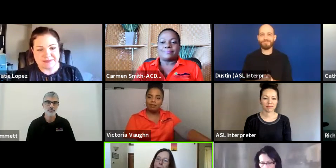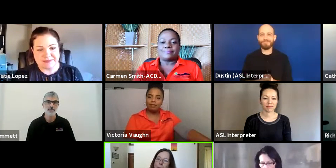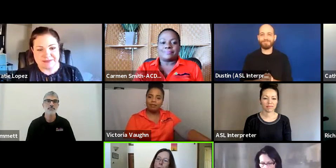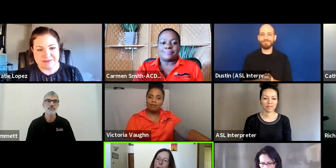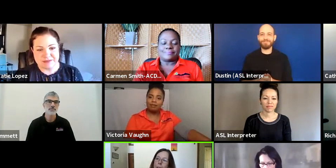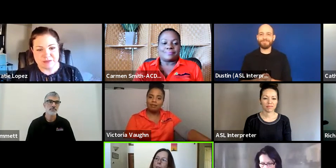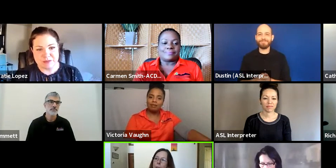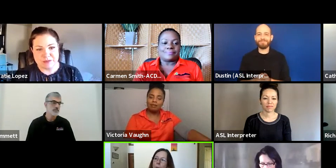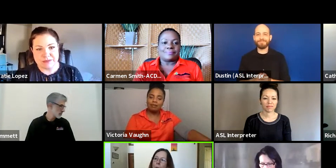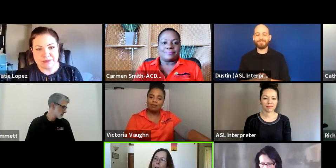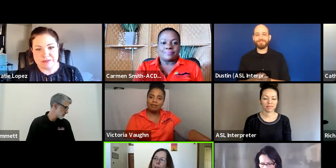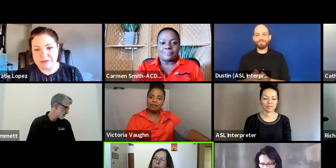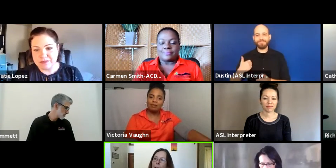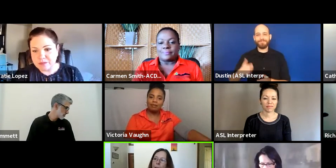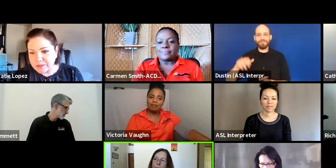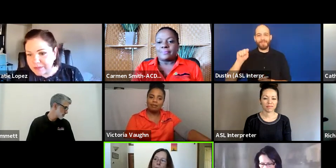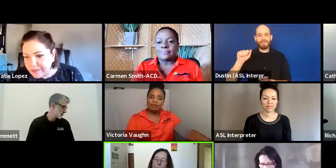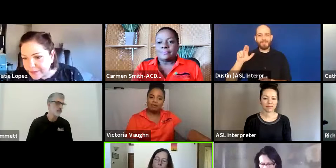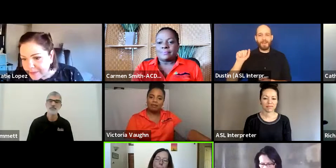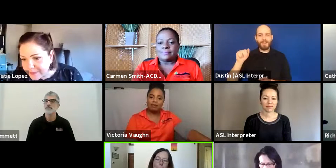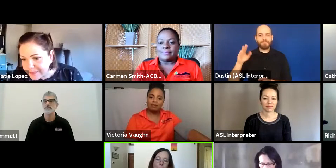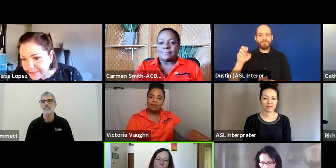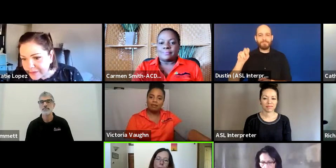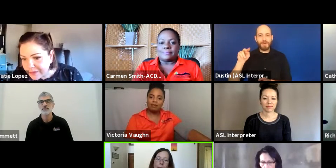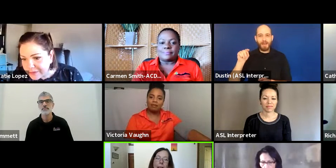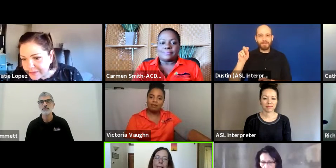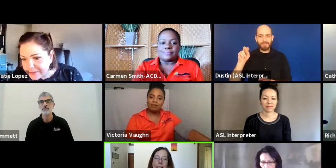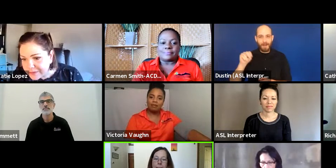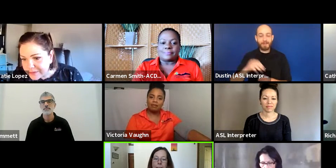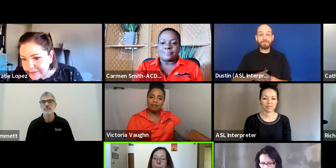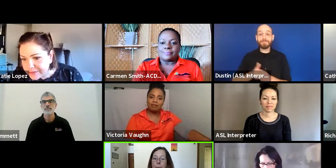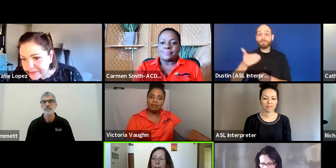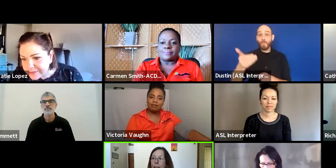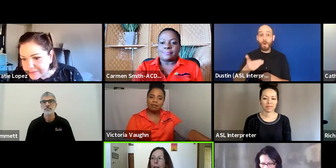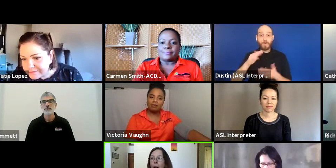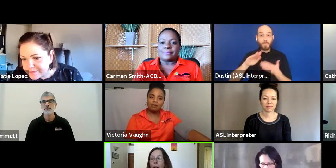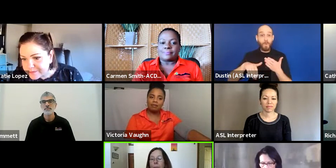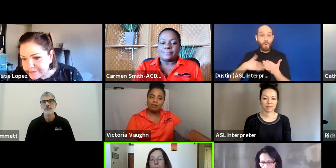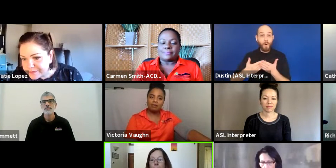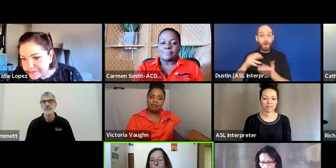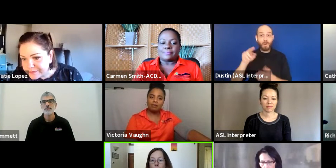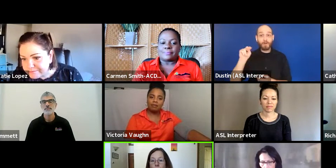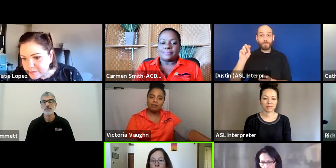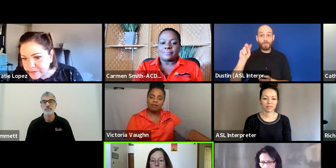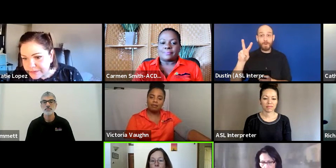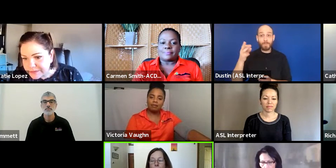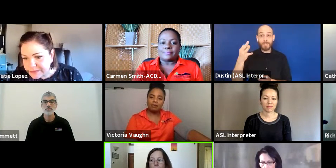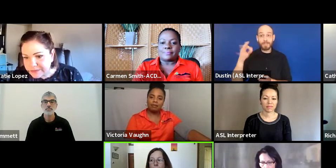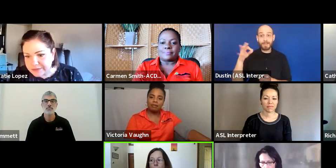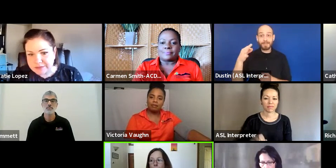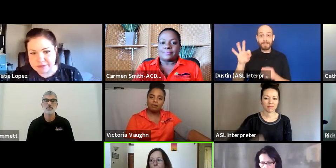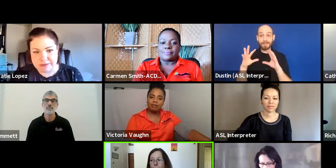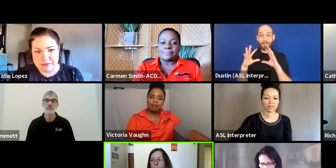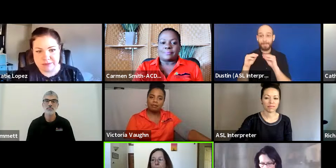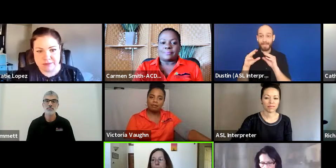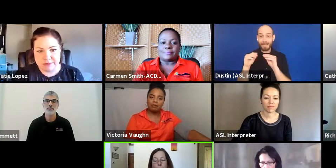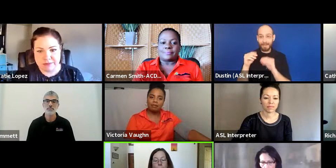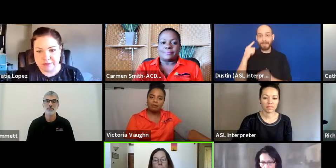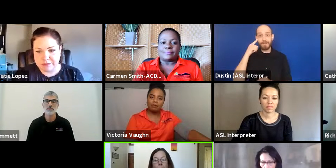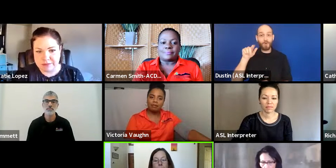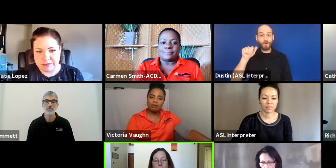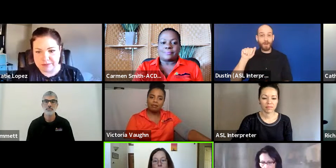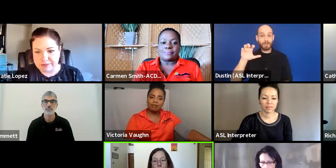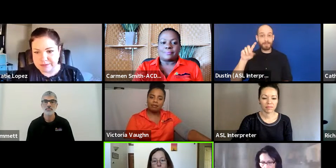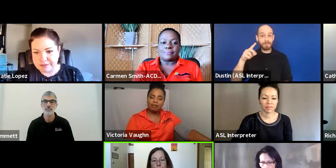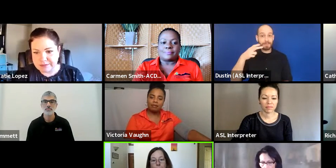Welcome, everyone, to the November 19th meeting of the Arizona Commission for the Deaf and Hard of Hearing